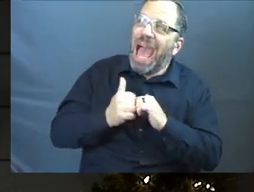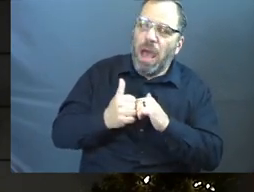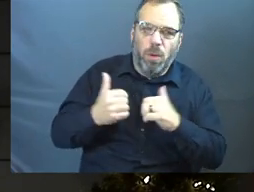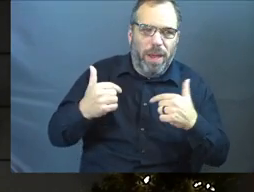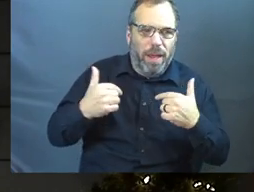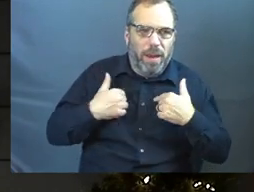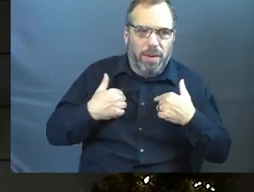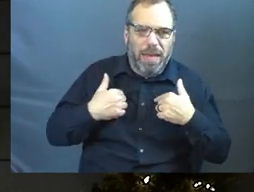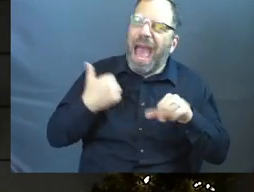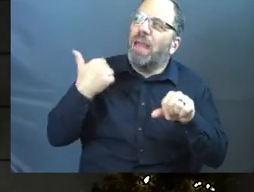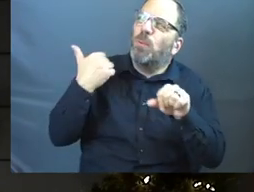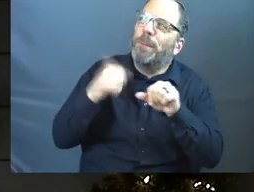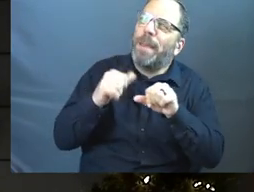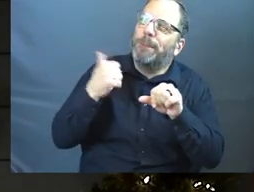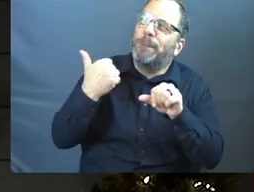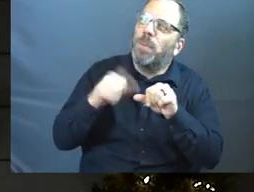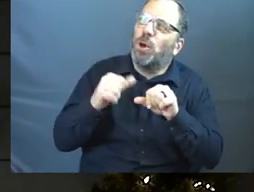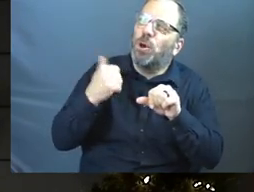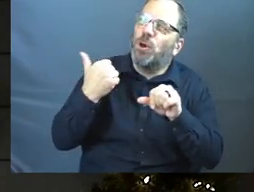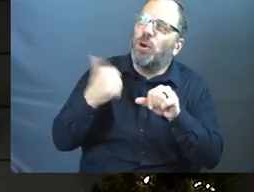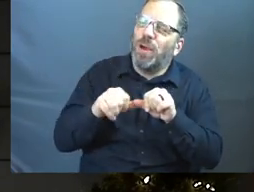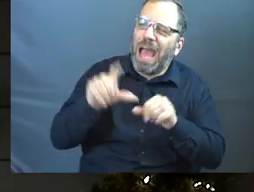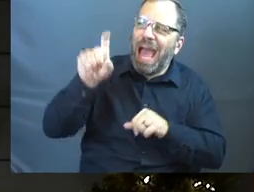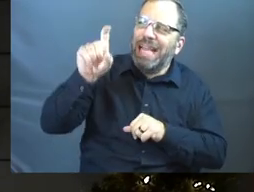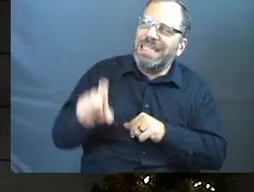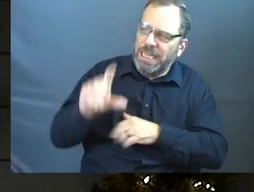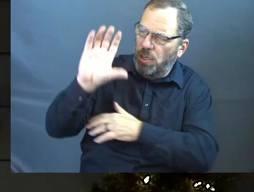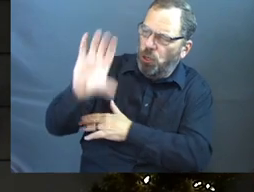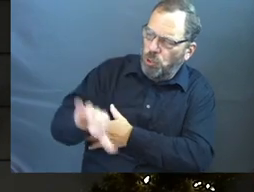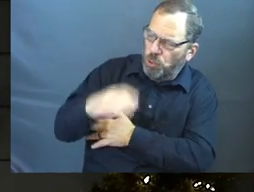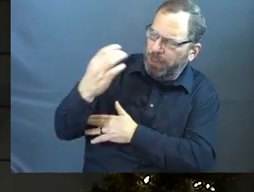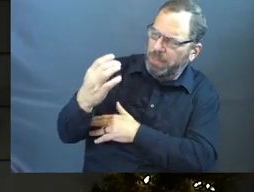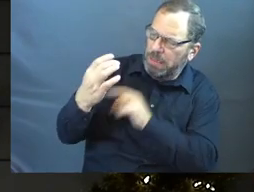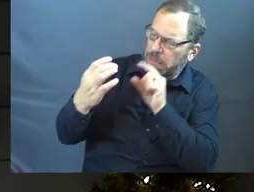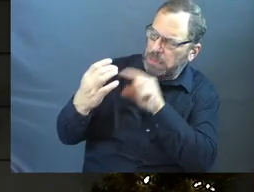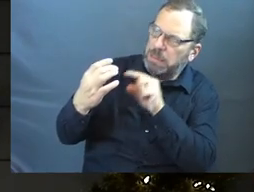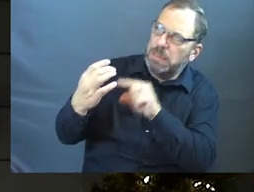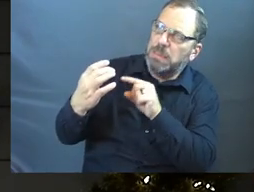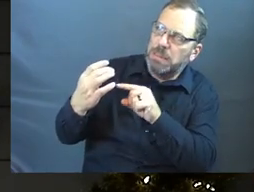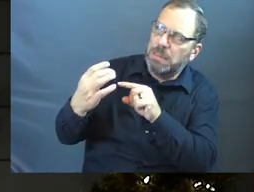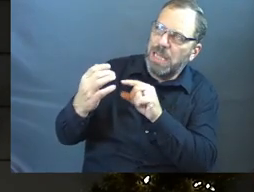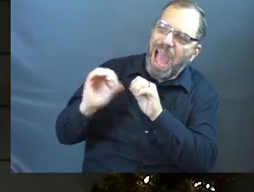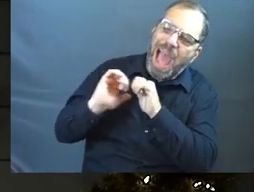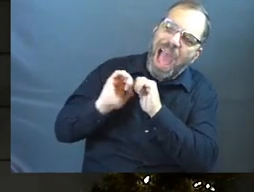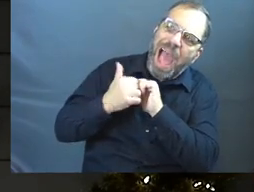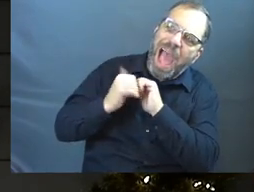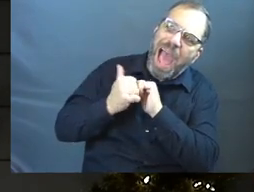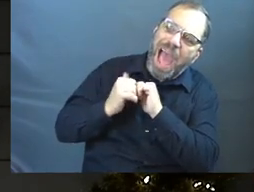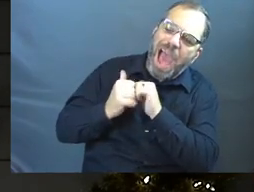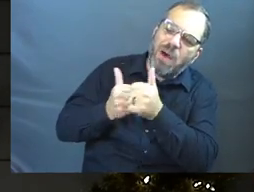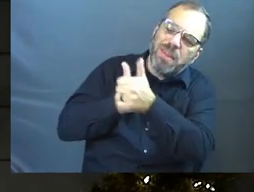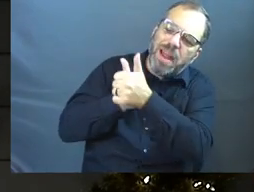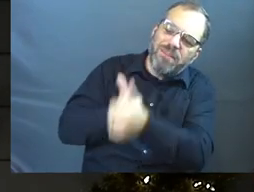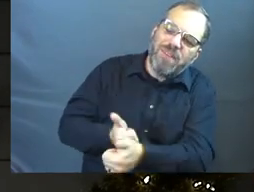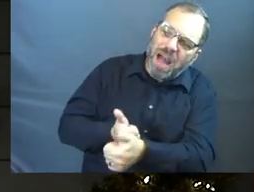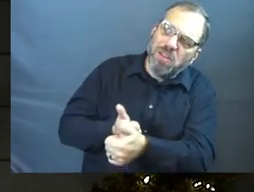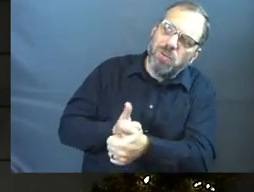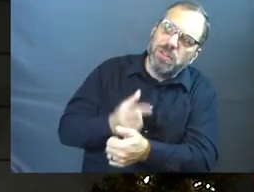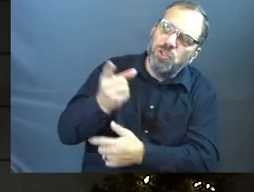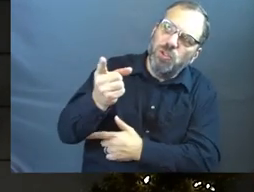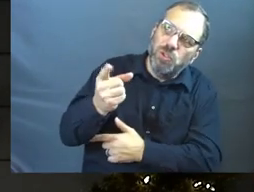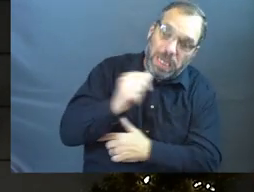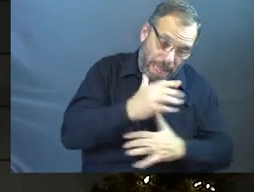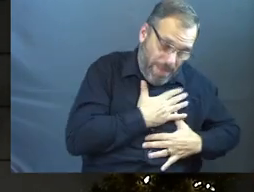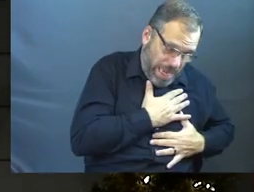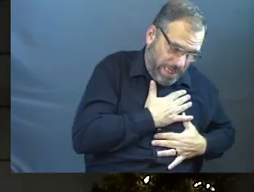where I don't forget that I need Christmas? How do I do this in a way where I'm following your leading, God, and